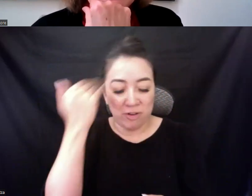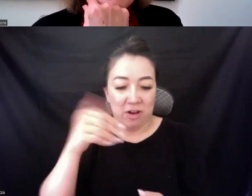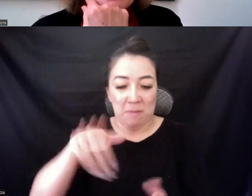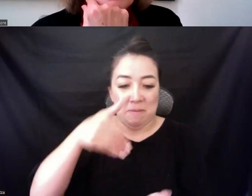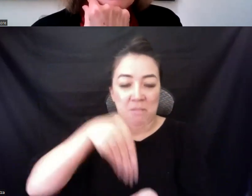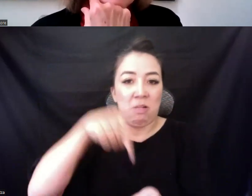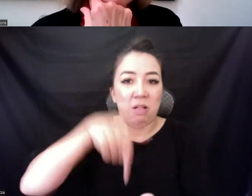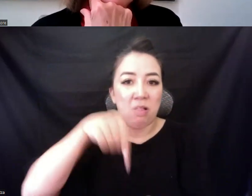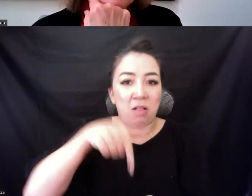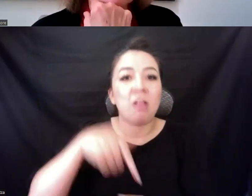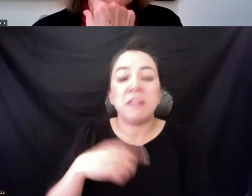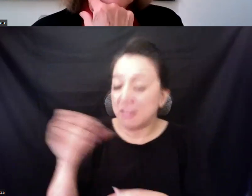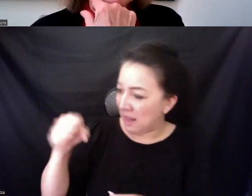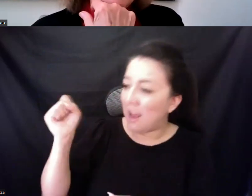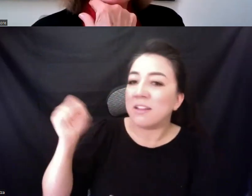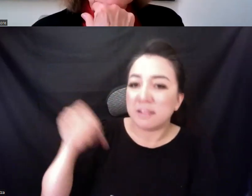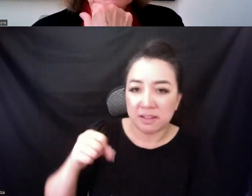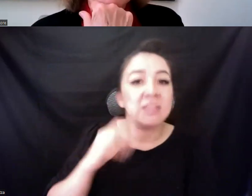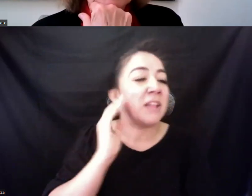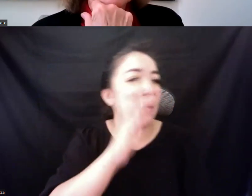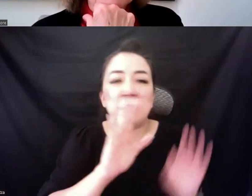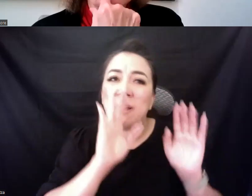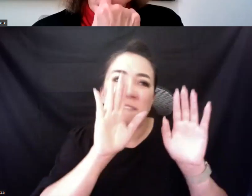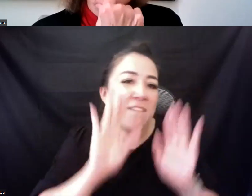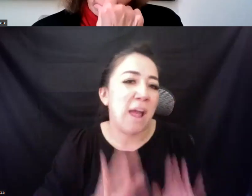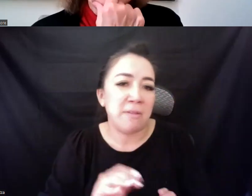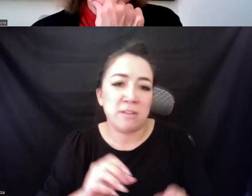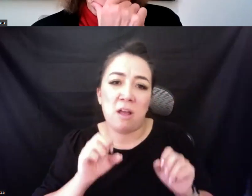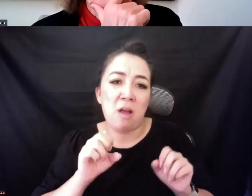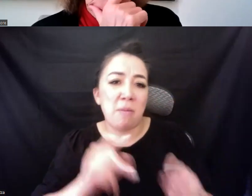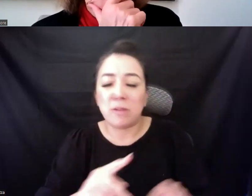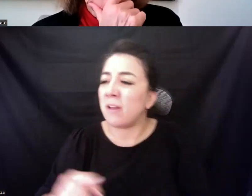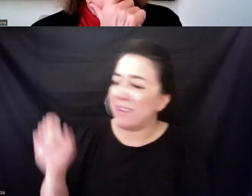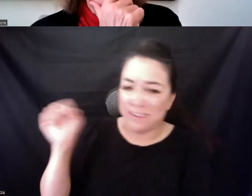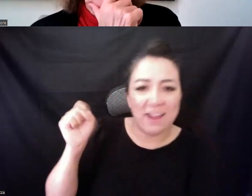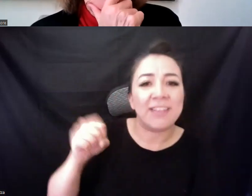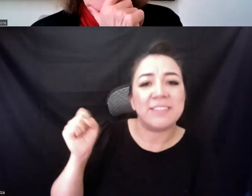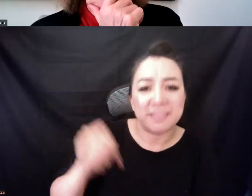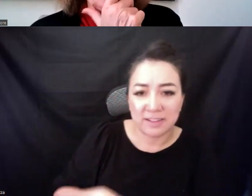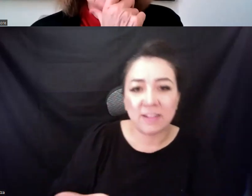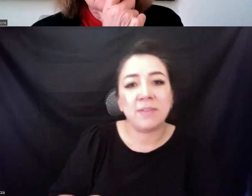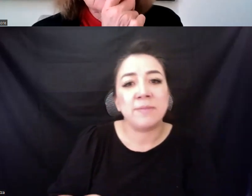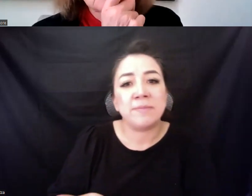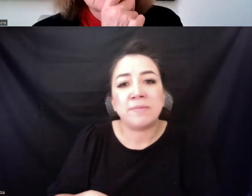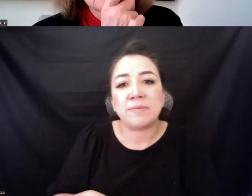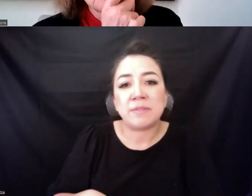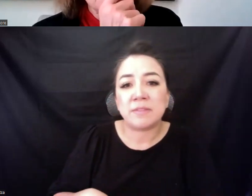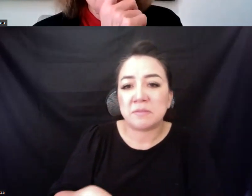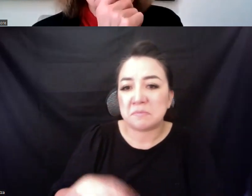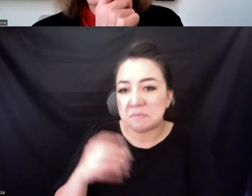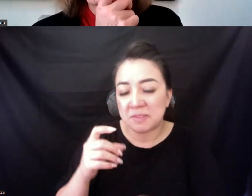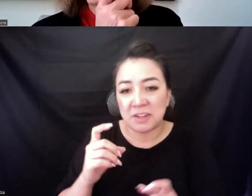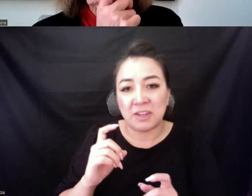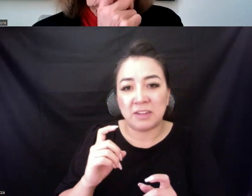just flagging that, Yes, that would be a fabulous opportunity for. absolutely. Thank you. Just to give for